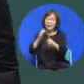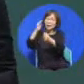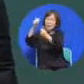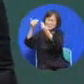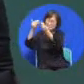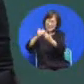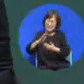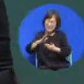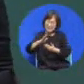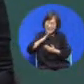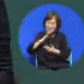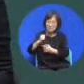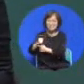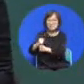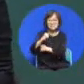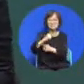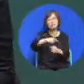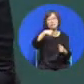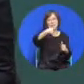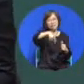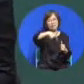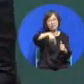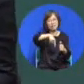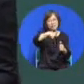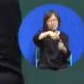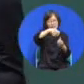strength to them. What is it?